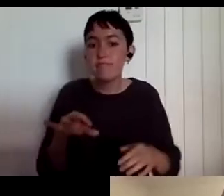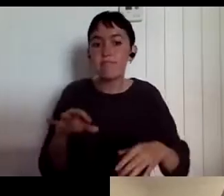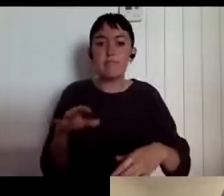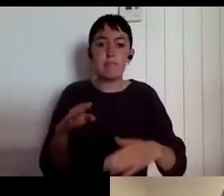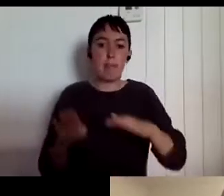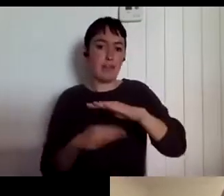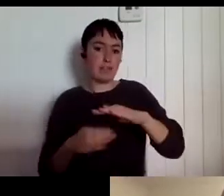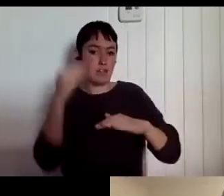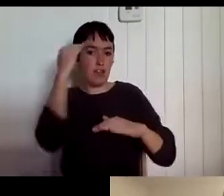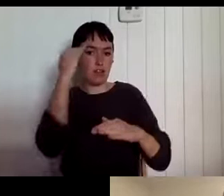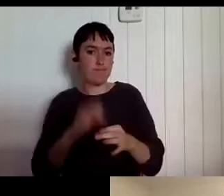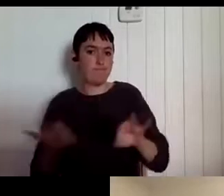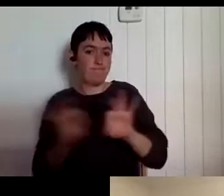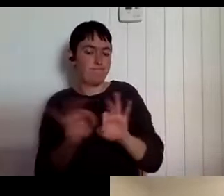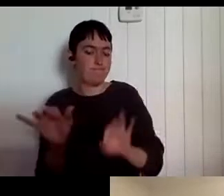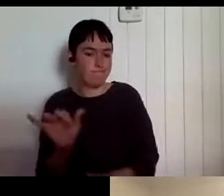field.